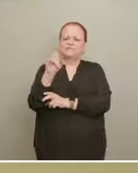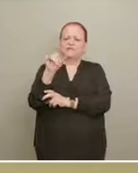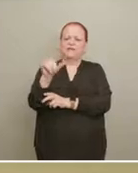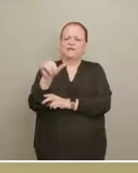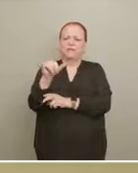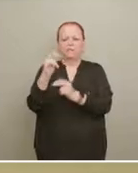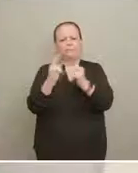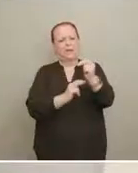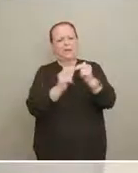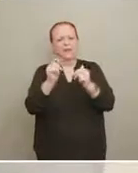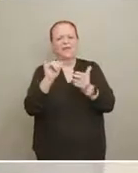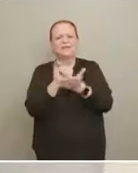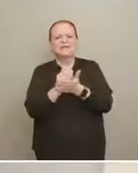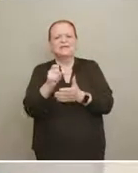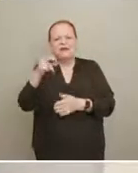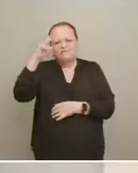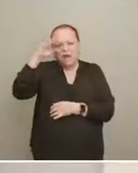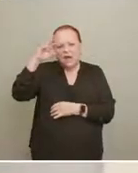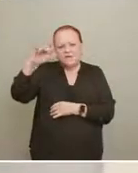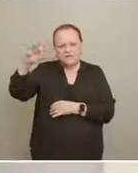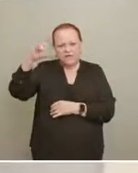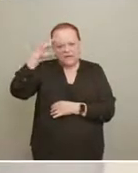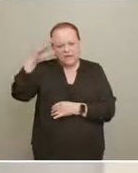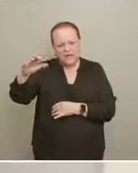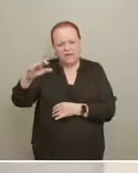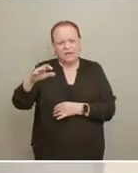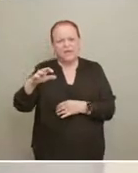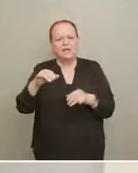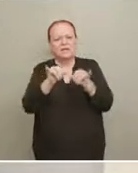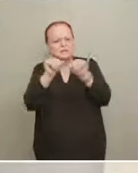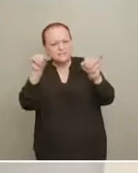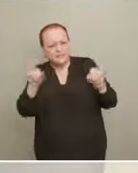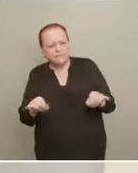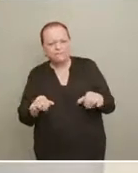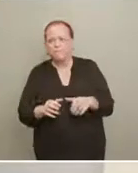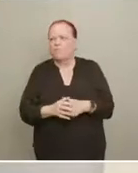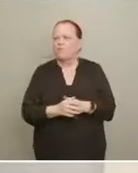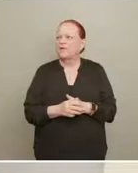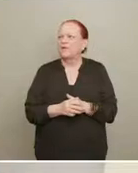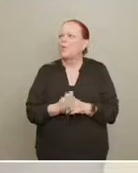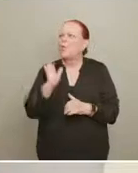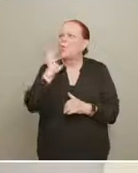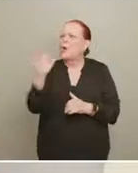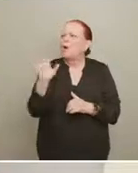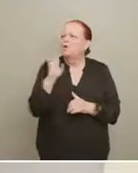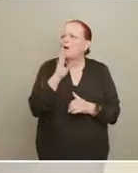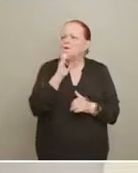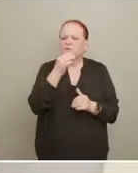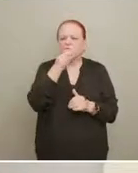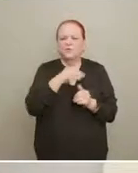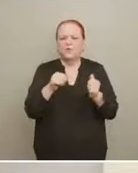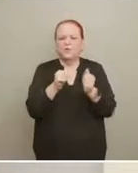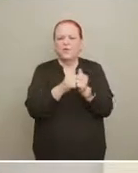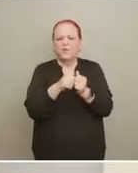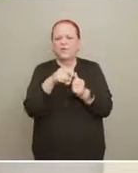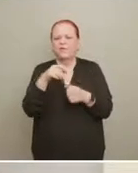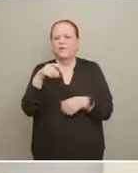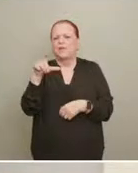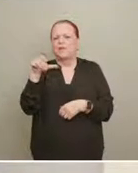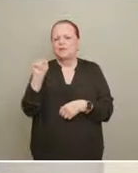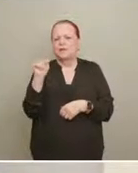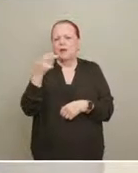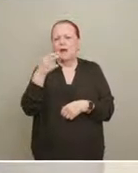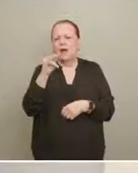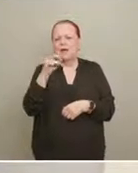County. That's great. And you know, I know that we're going to hear from Lieutenant Hines here, but when we visited in San